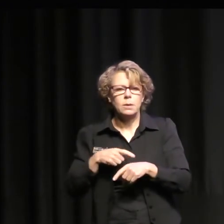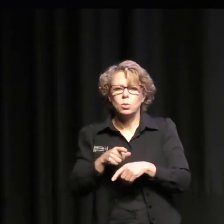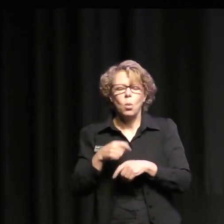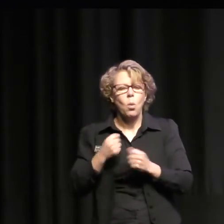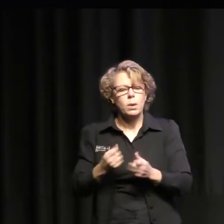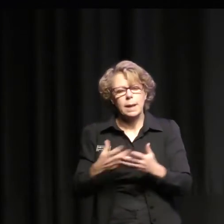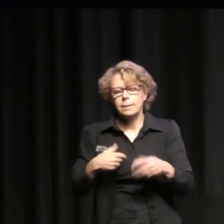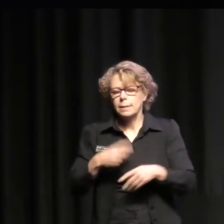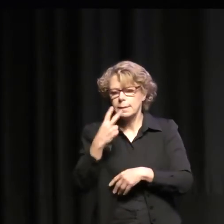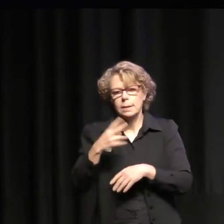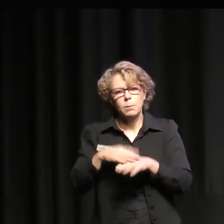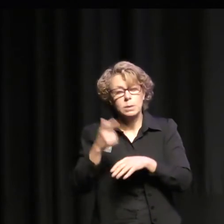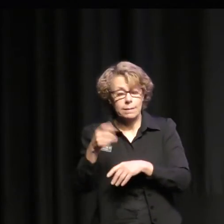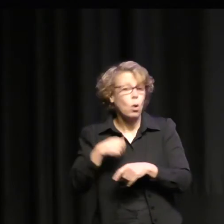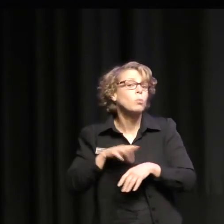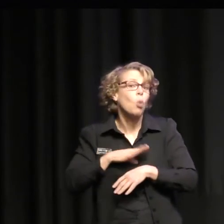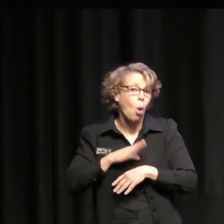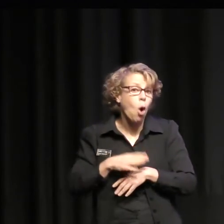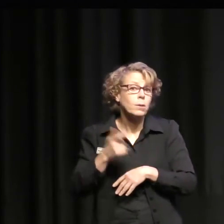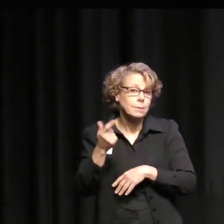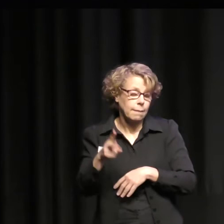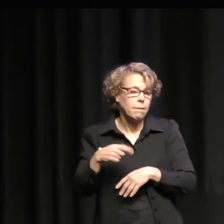tired, if you've got a TV.